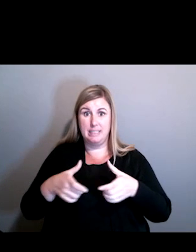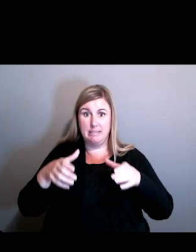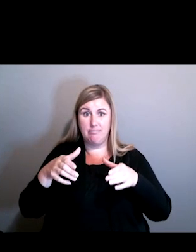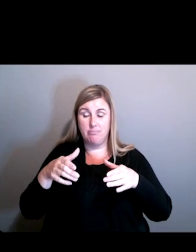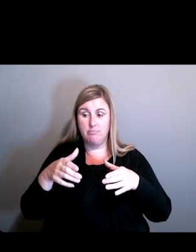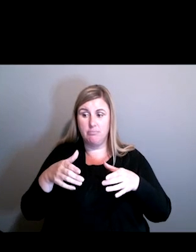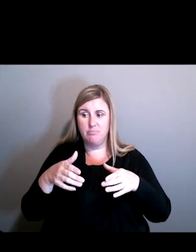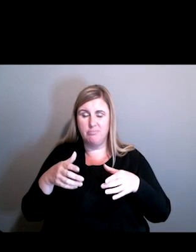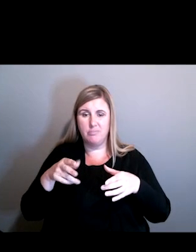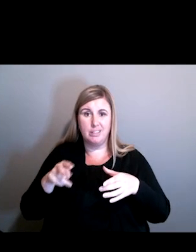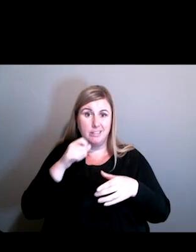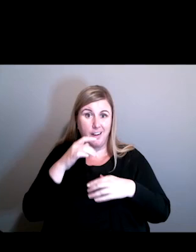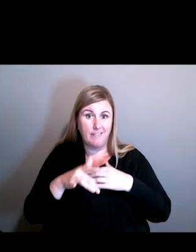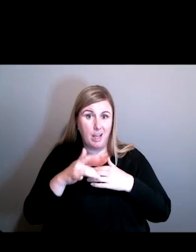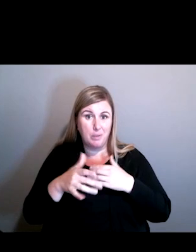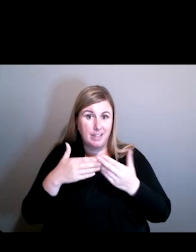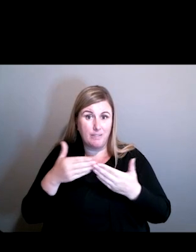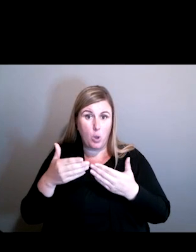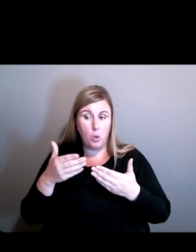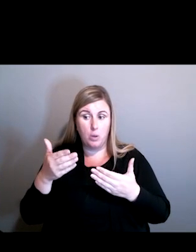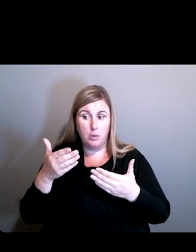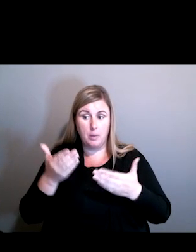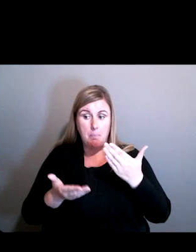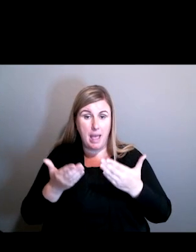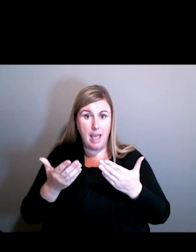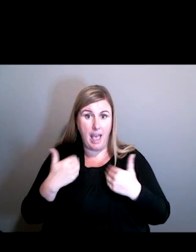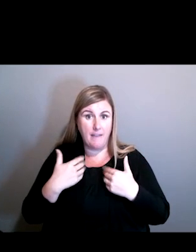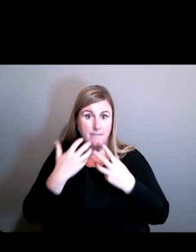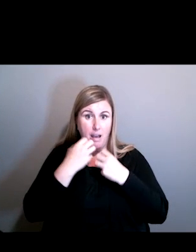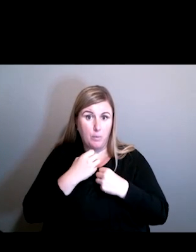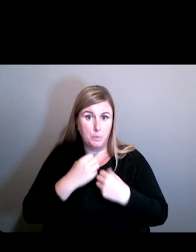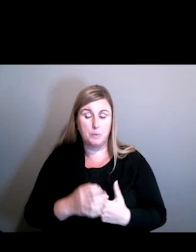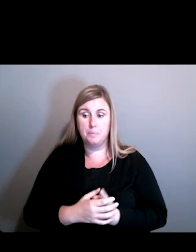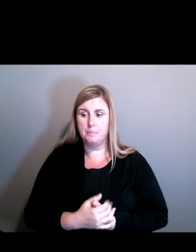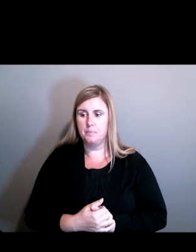empty, then it is not available, even though it may be valuable.